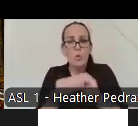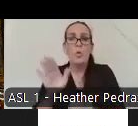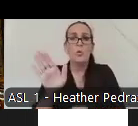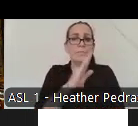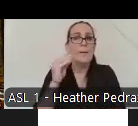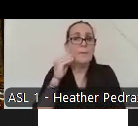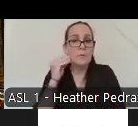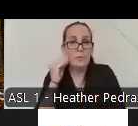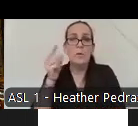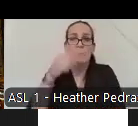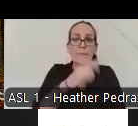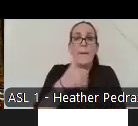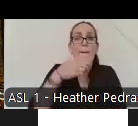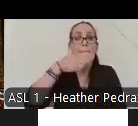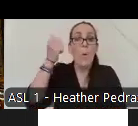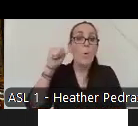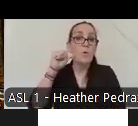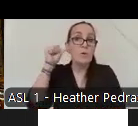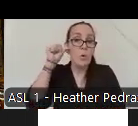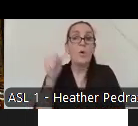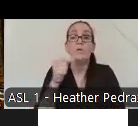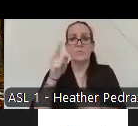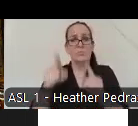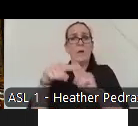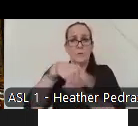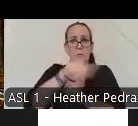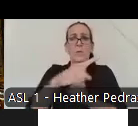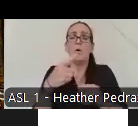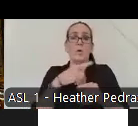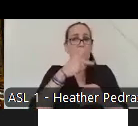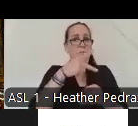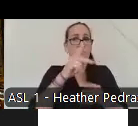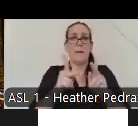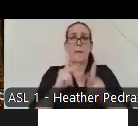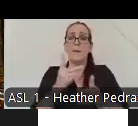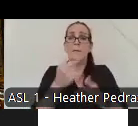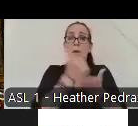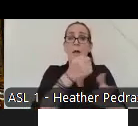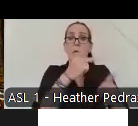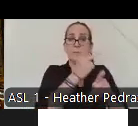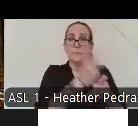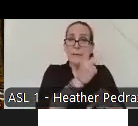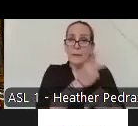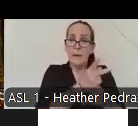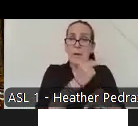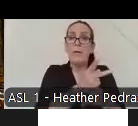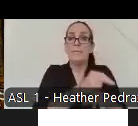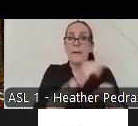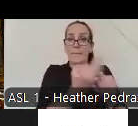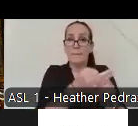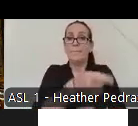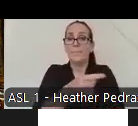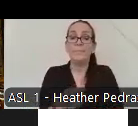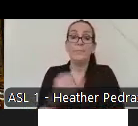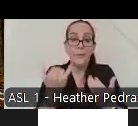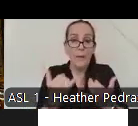older adults, people with disabilities, and caregivers. So thank you. I think I'm happy to then now pass it back to, who